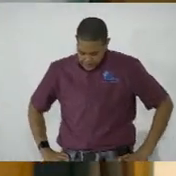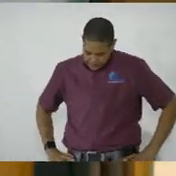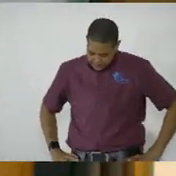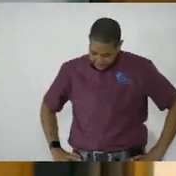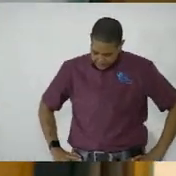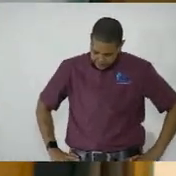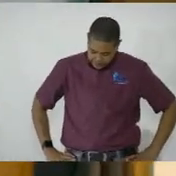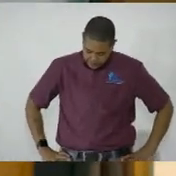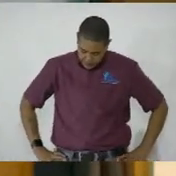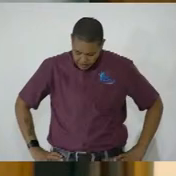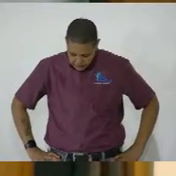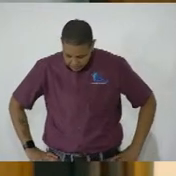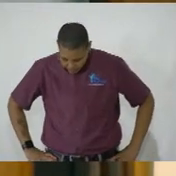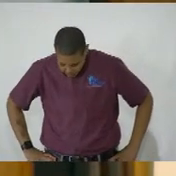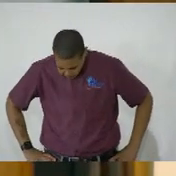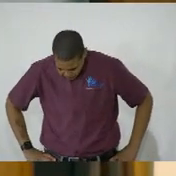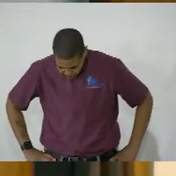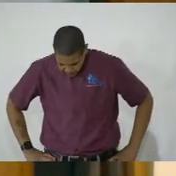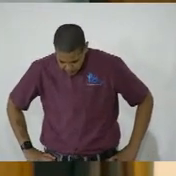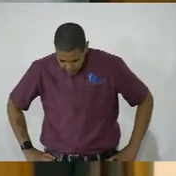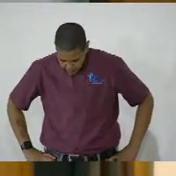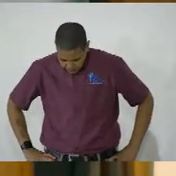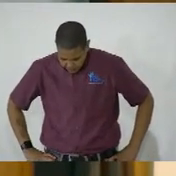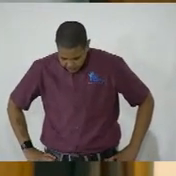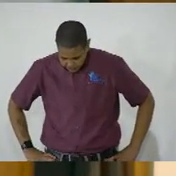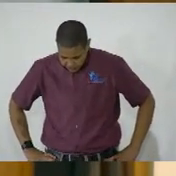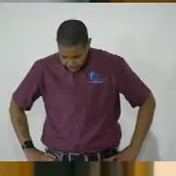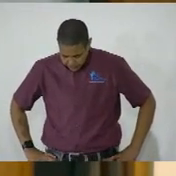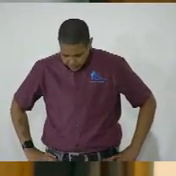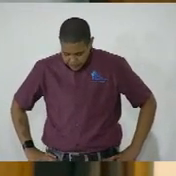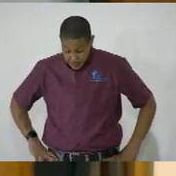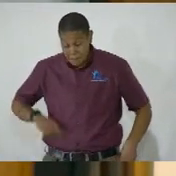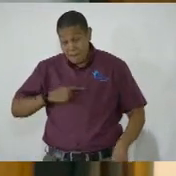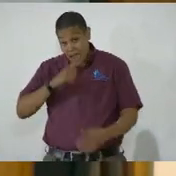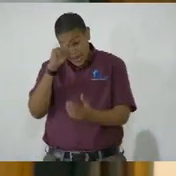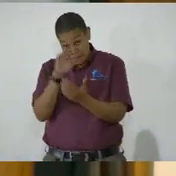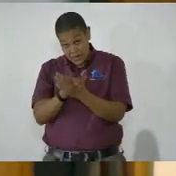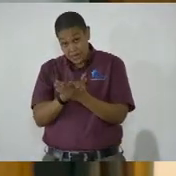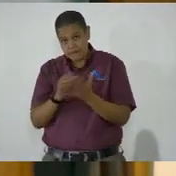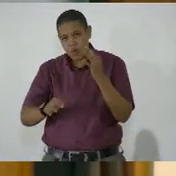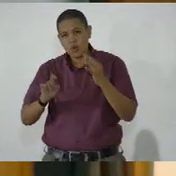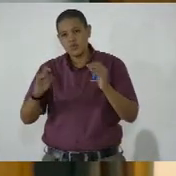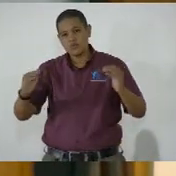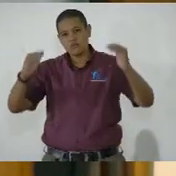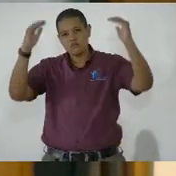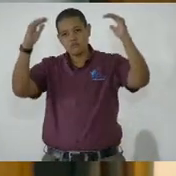is that we must bring the courts up to first world standards